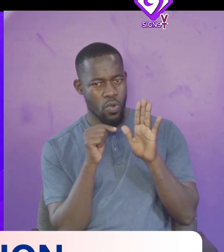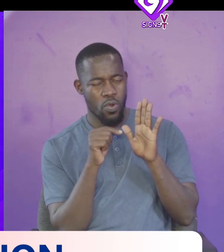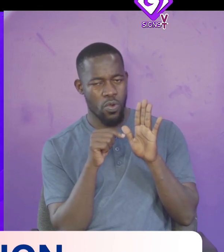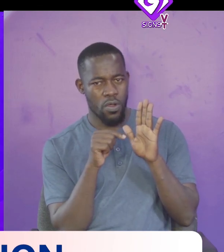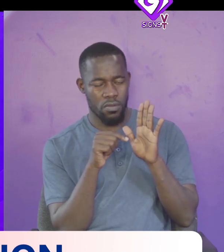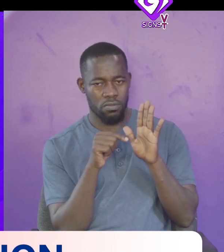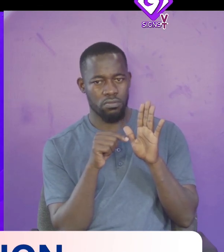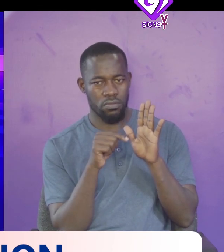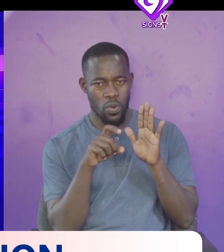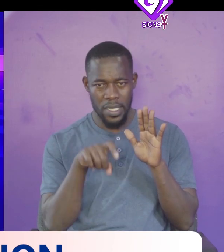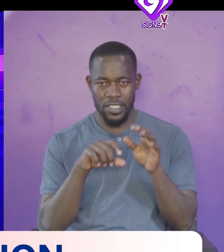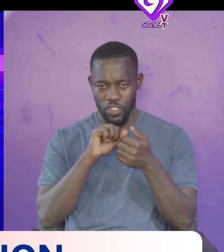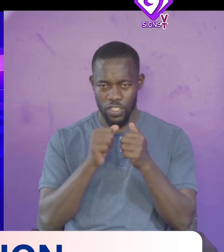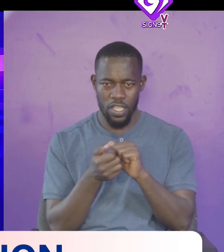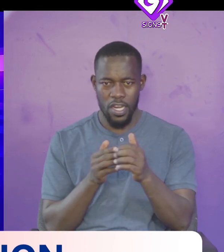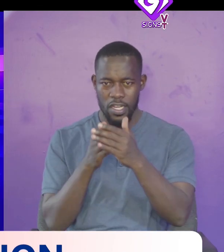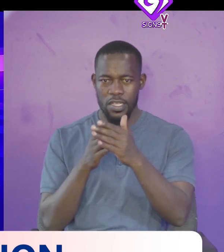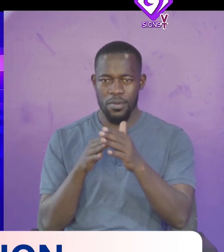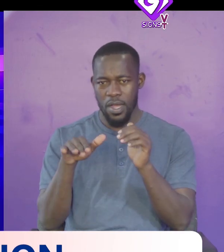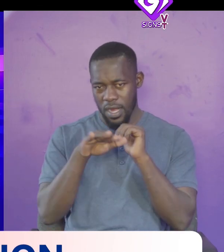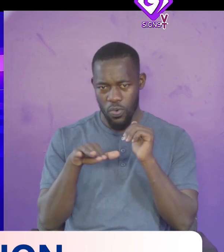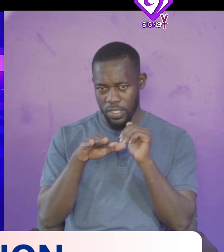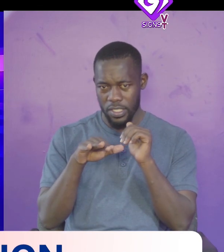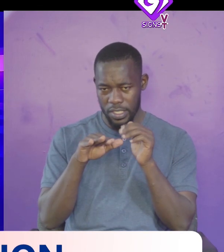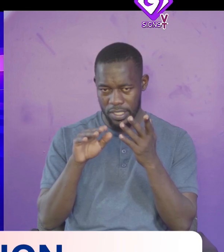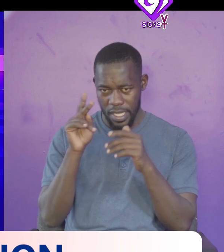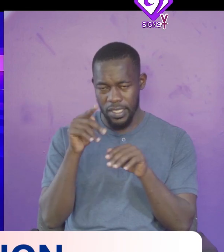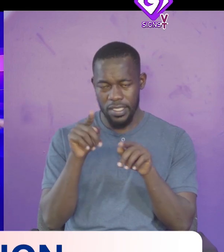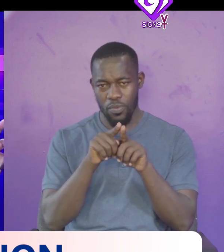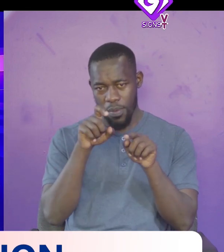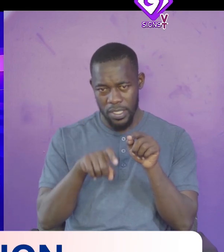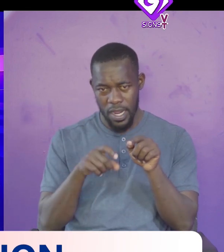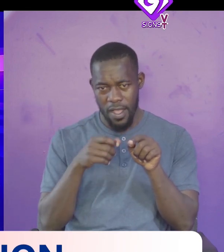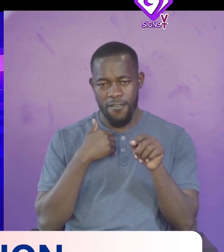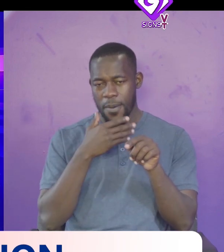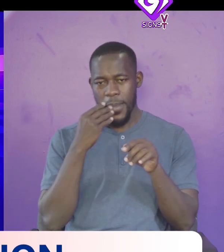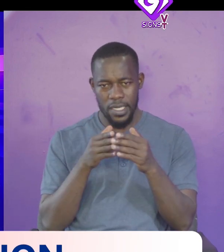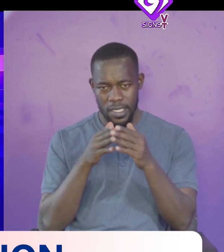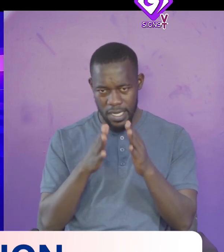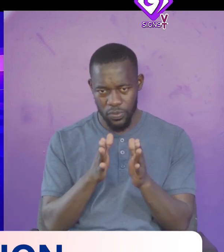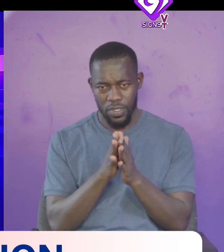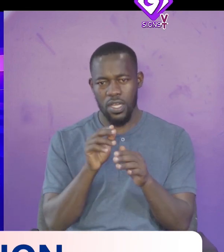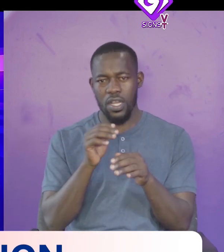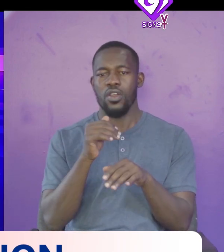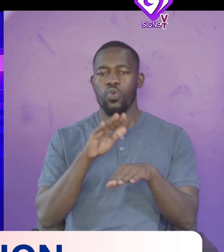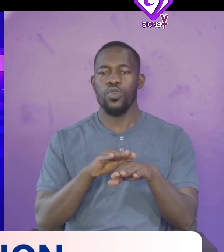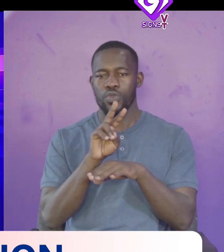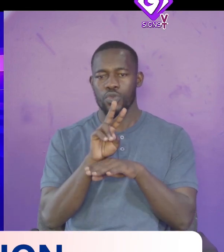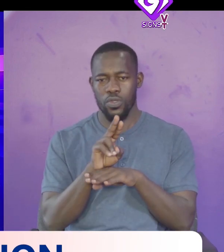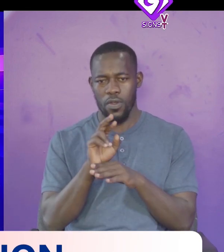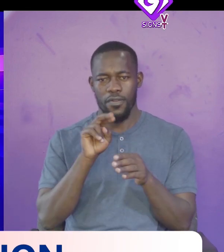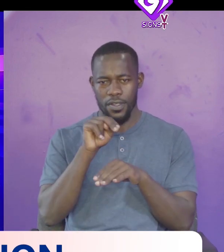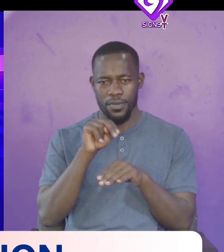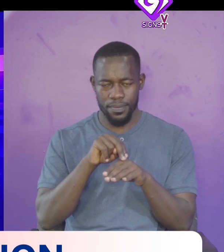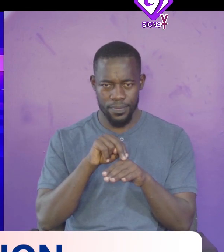of governance to make it efficient and effective use of national resources. So we have isolated some issues. There is something we are calling the people's